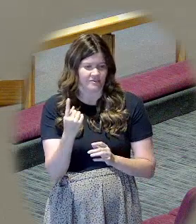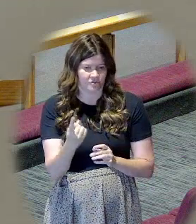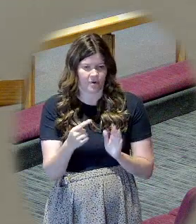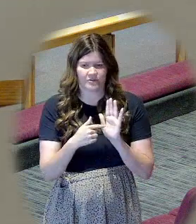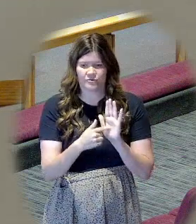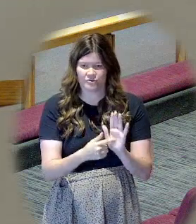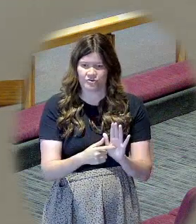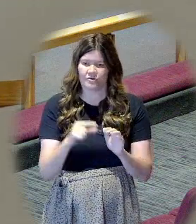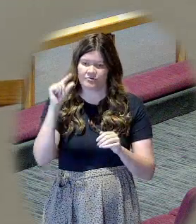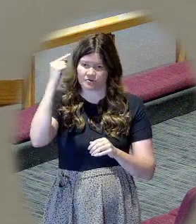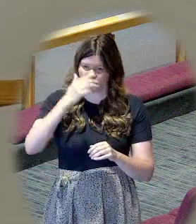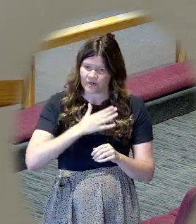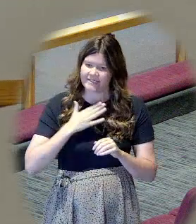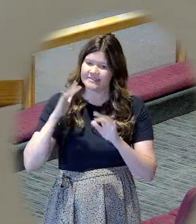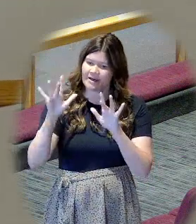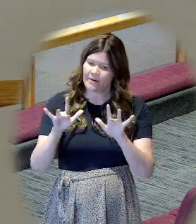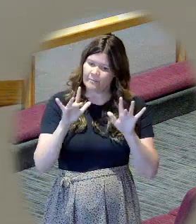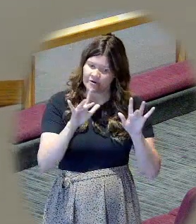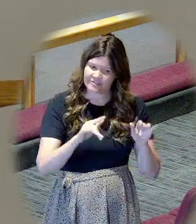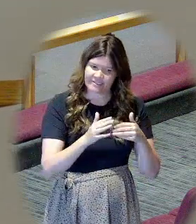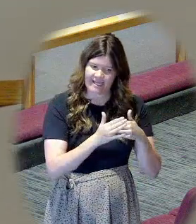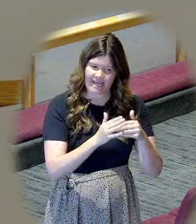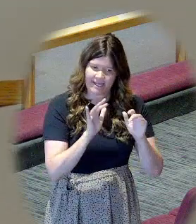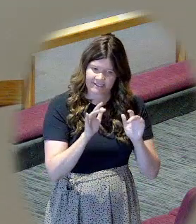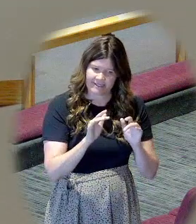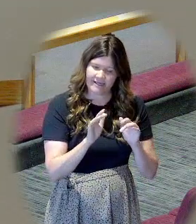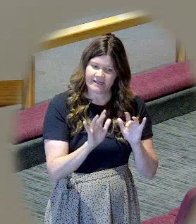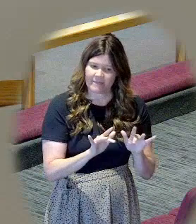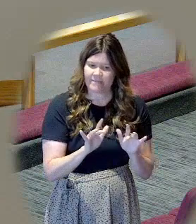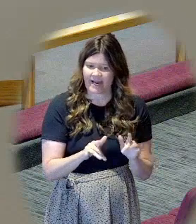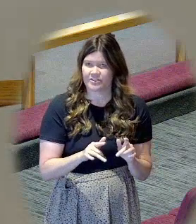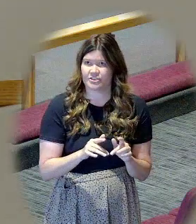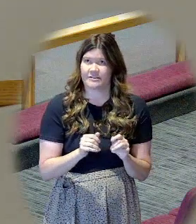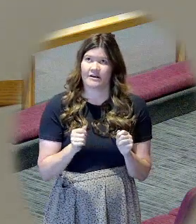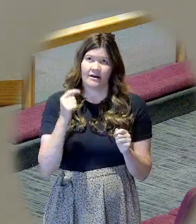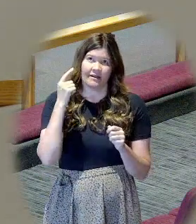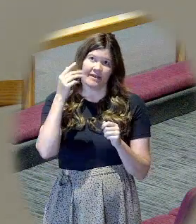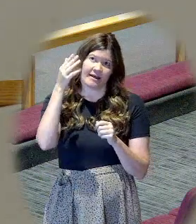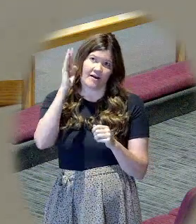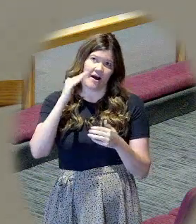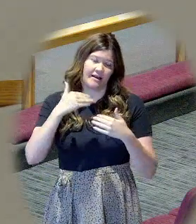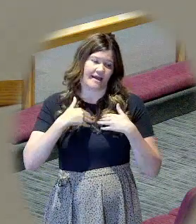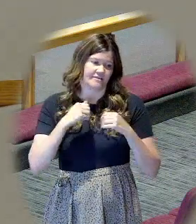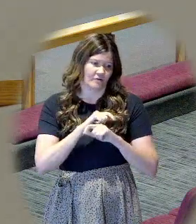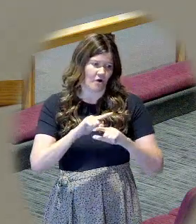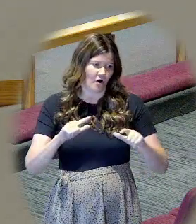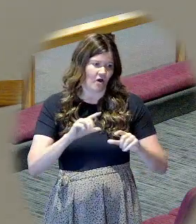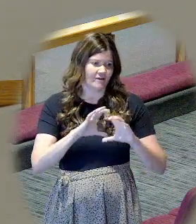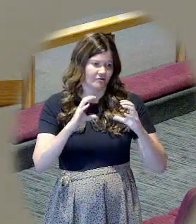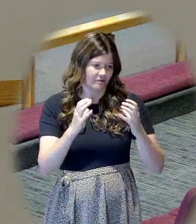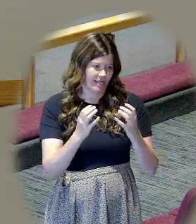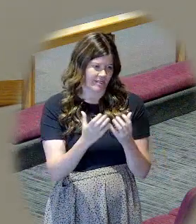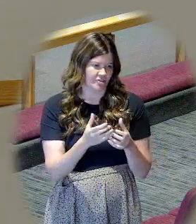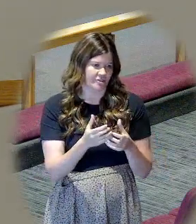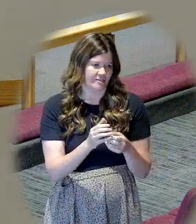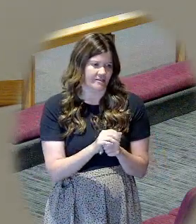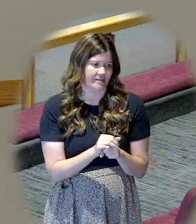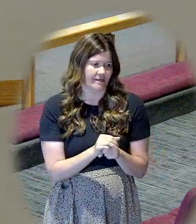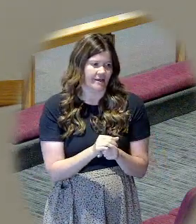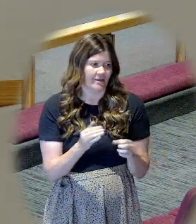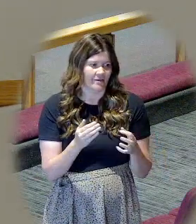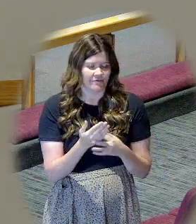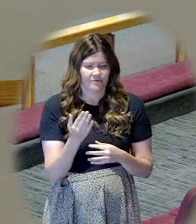and mercy, even compassion that God has for all of His creation as He comes to rescue us from bondage and